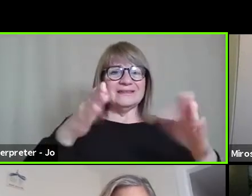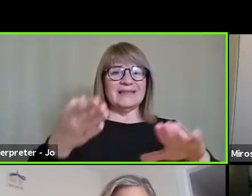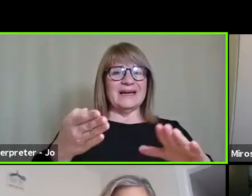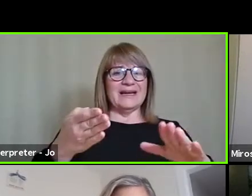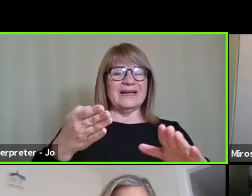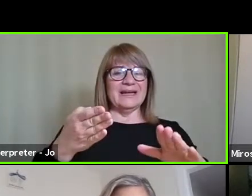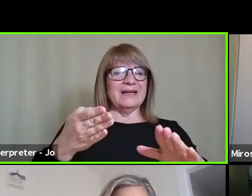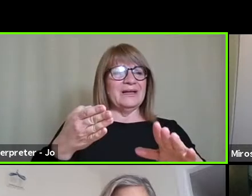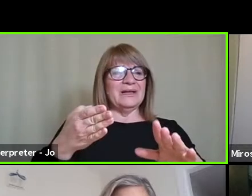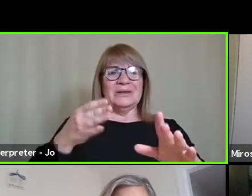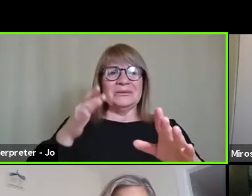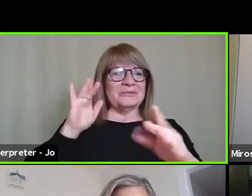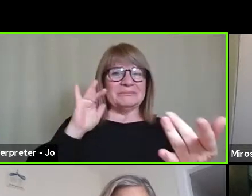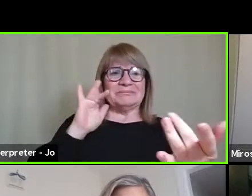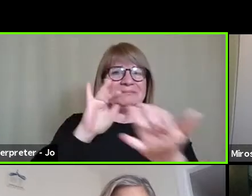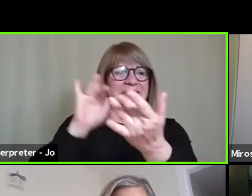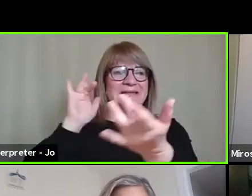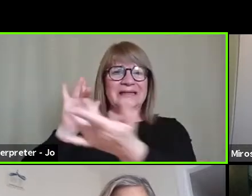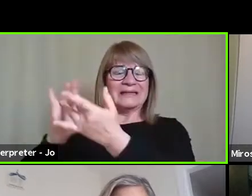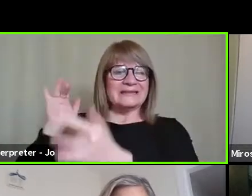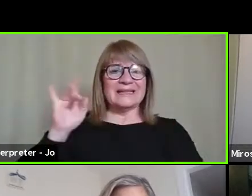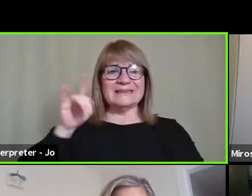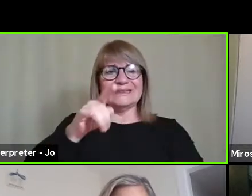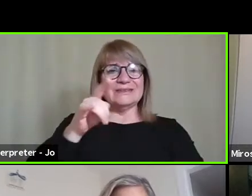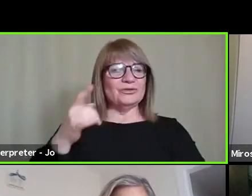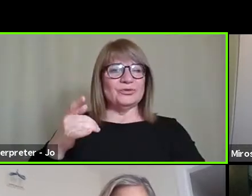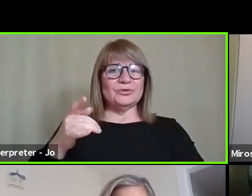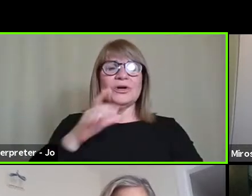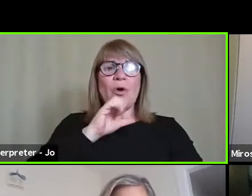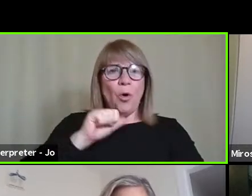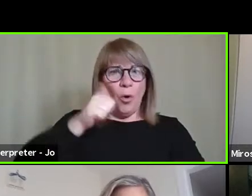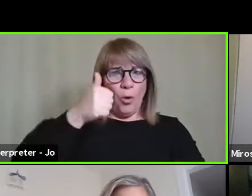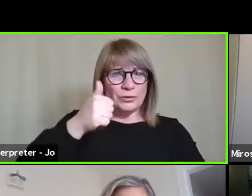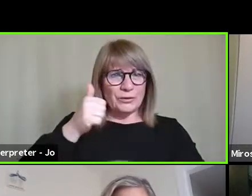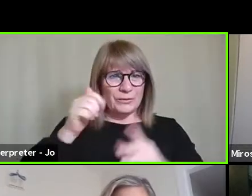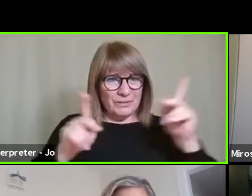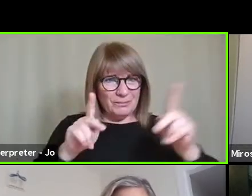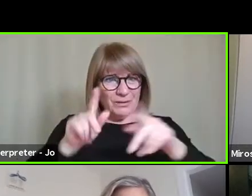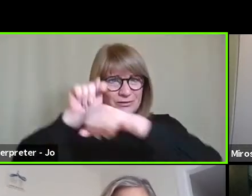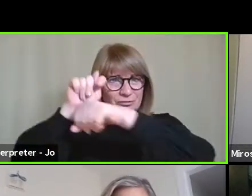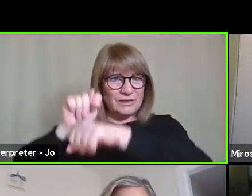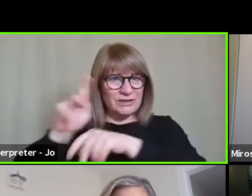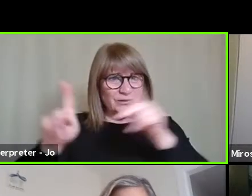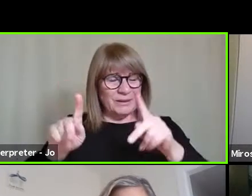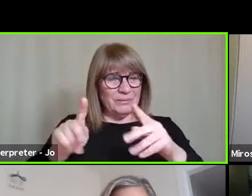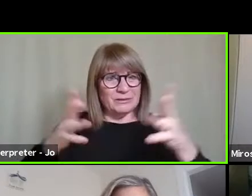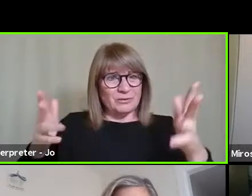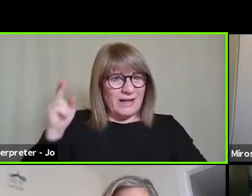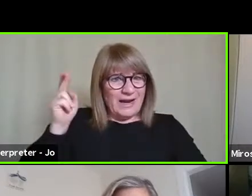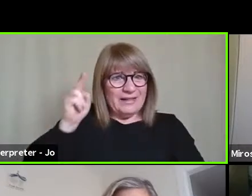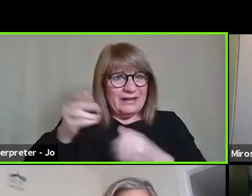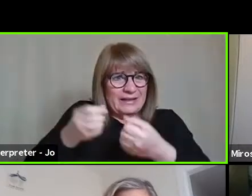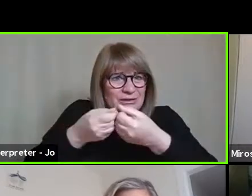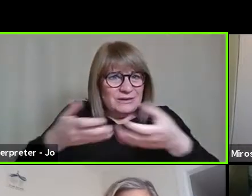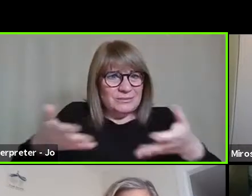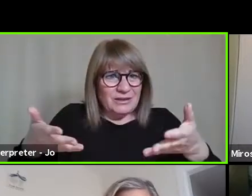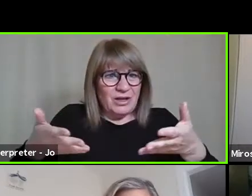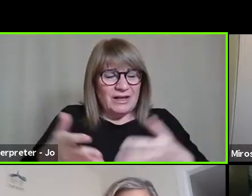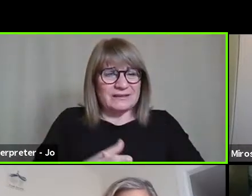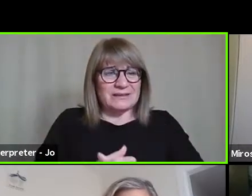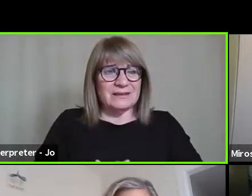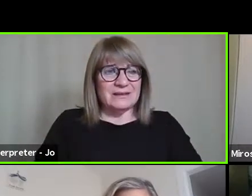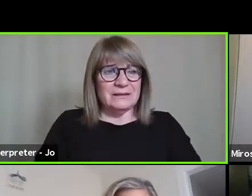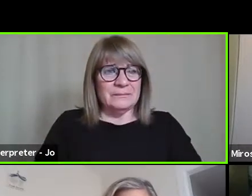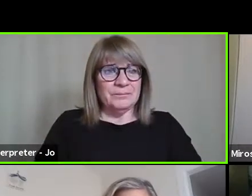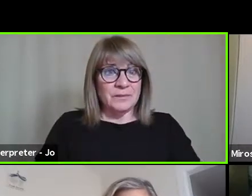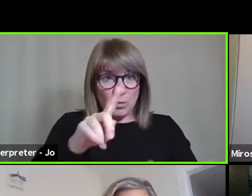people and so languages are being lost at the same time and the response by the state was to in in one situation instead of